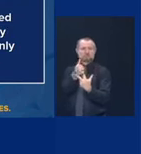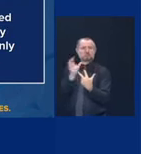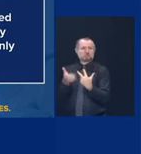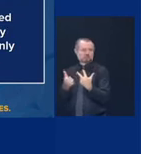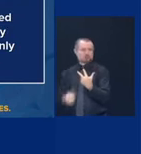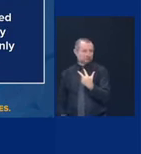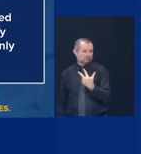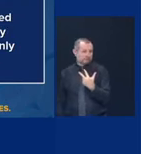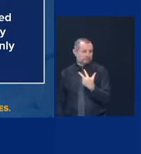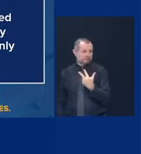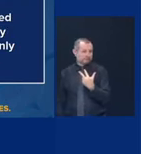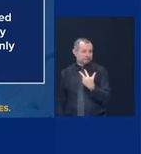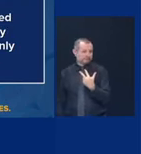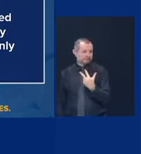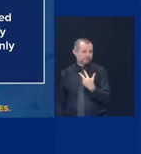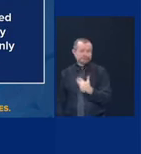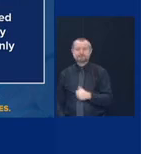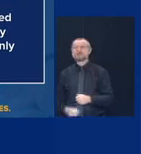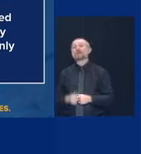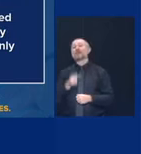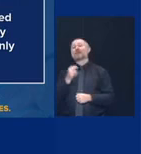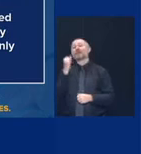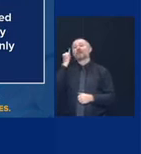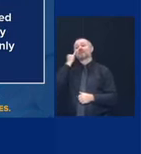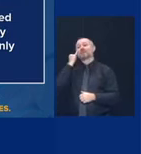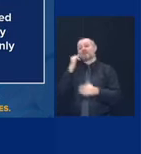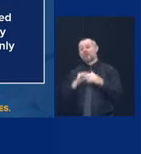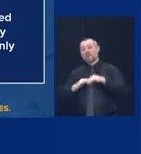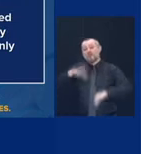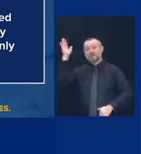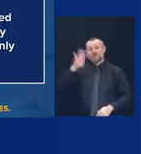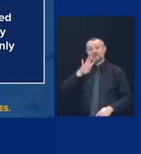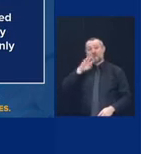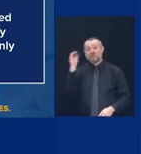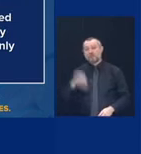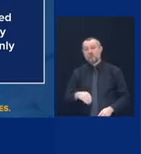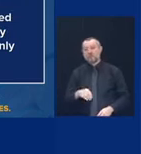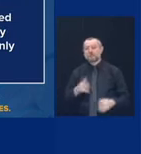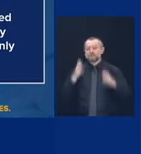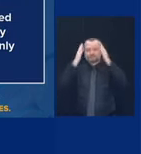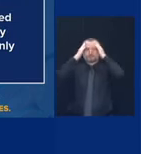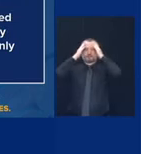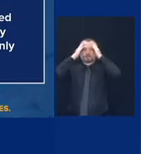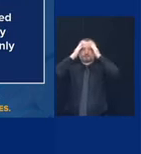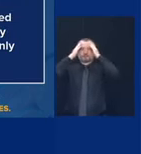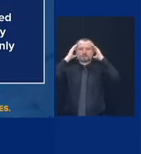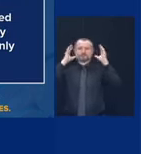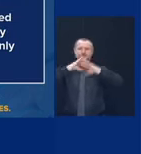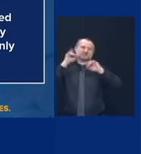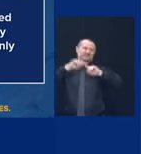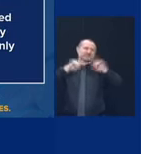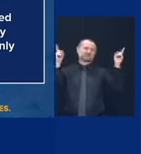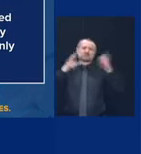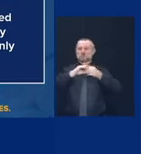You get beyond 4%, you're in a different arena